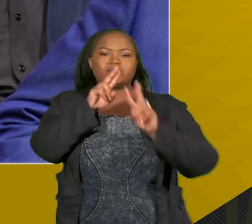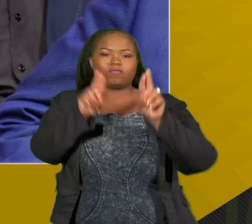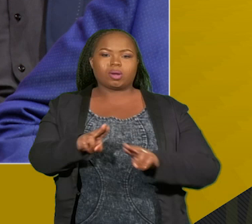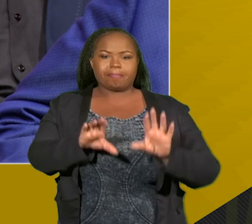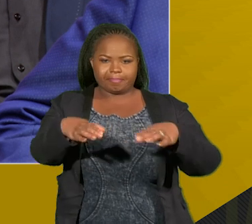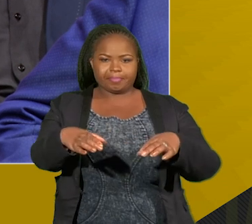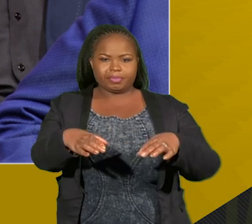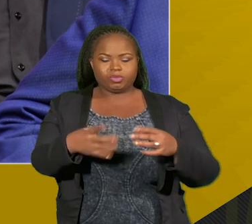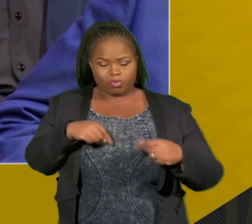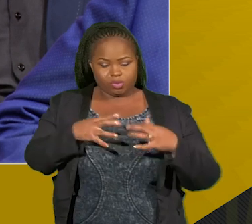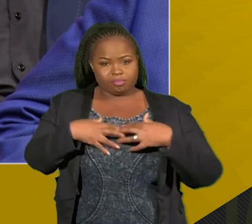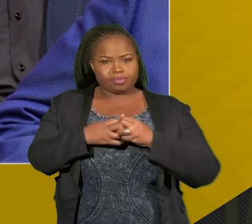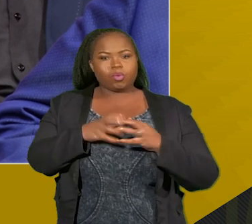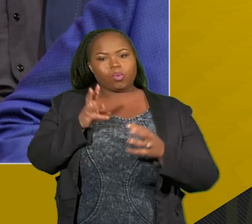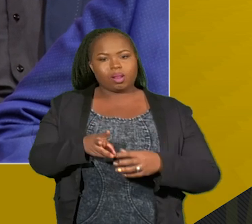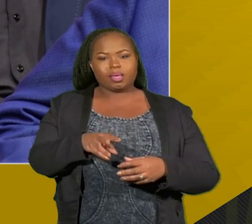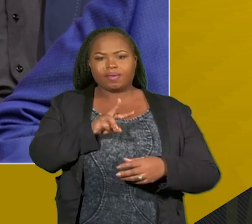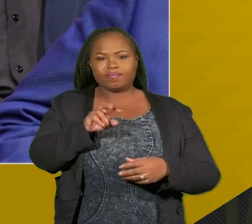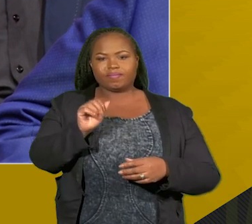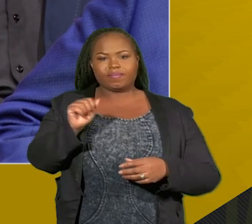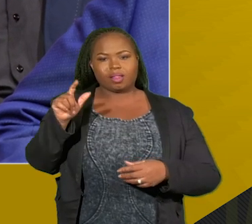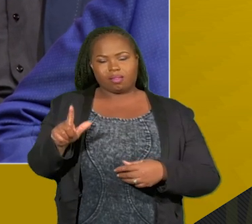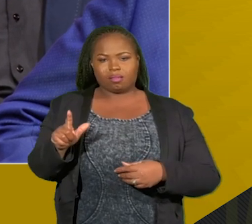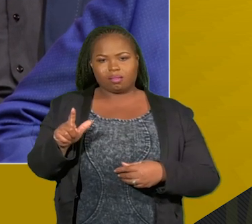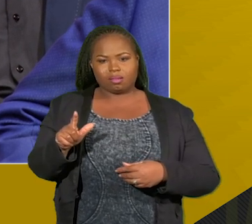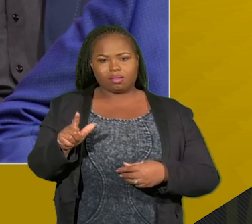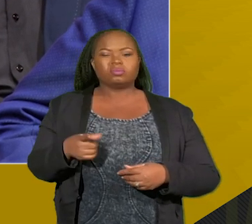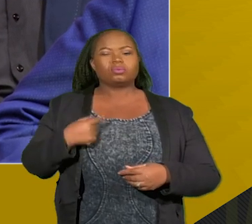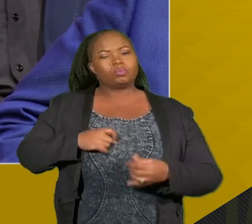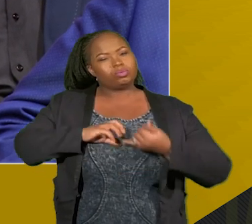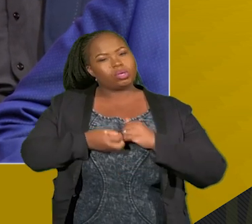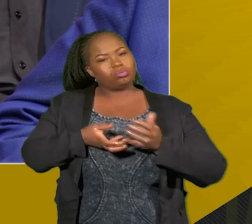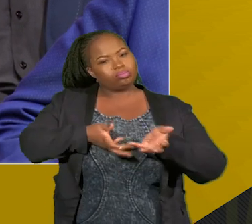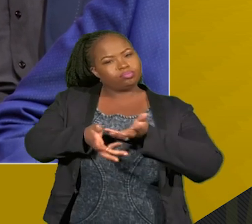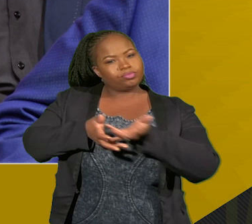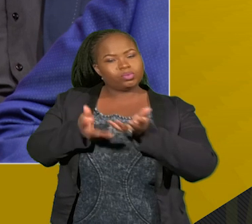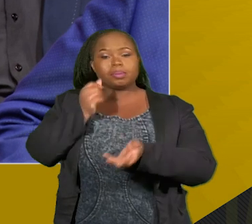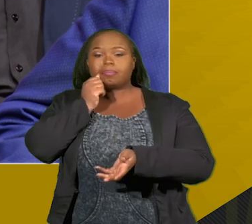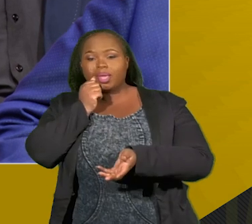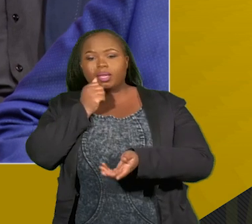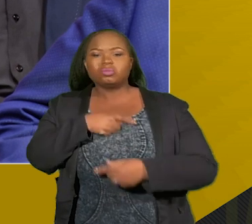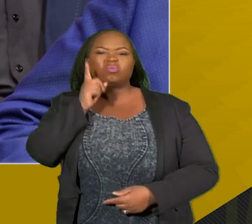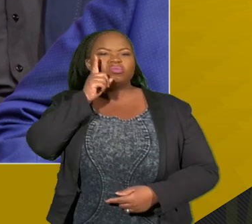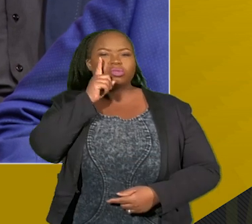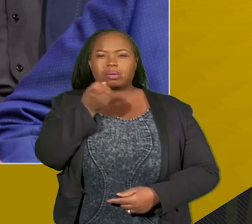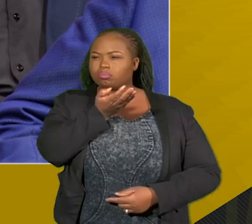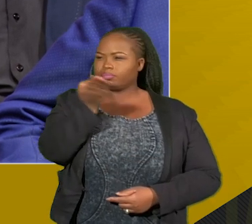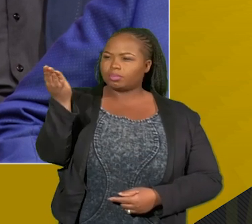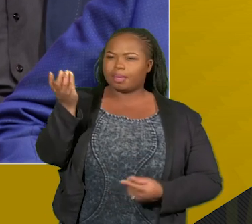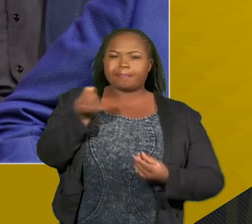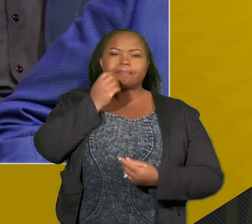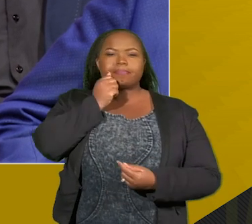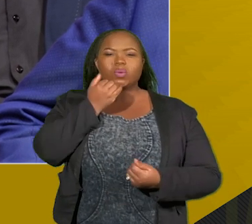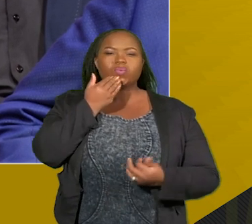that forum as we speak now, Eval, whereby we're trying to engage nabo baba. We've checked the rate of baba